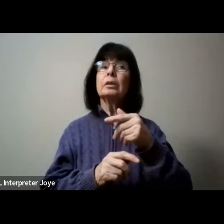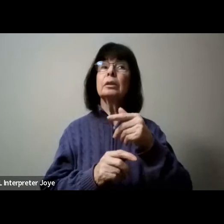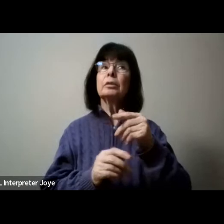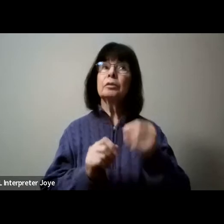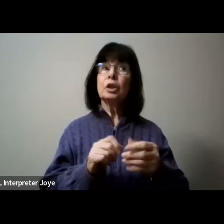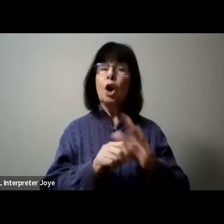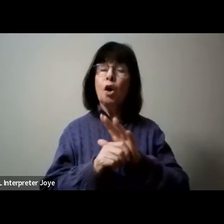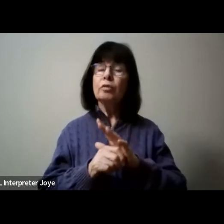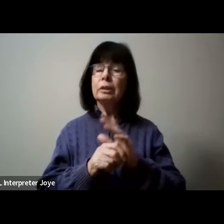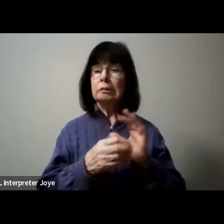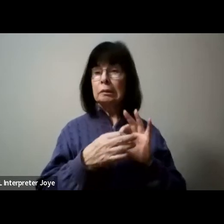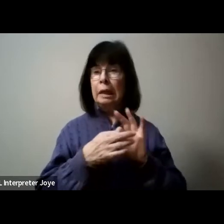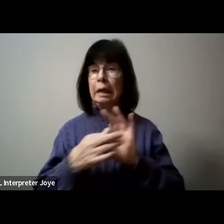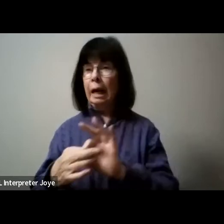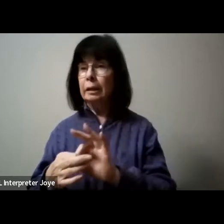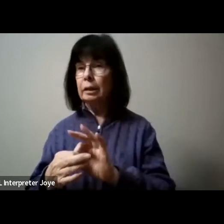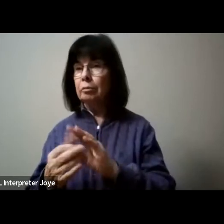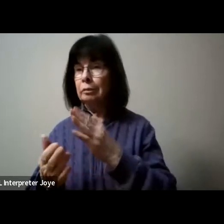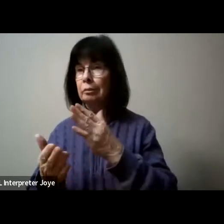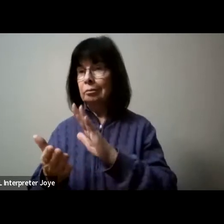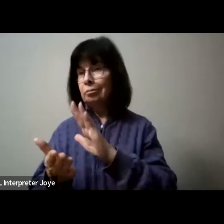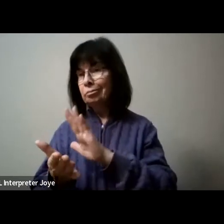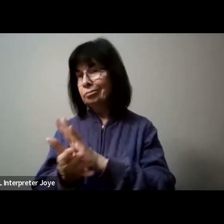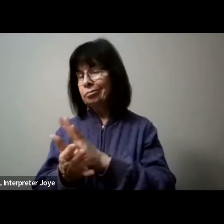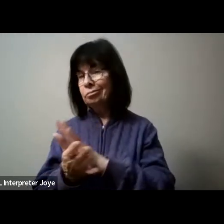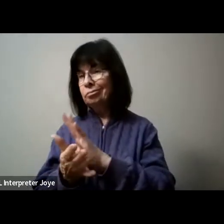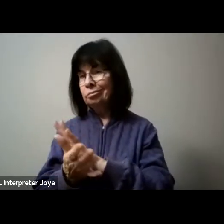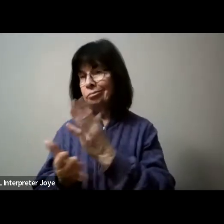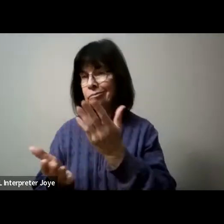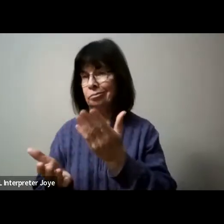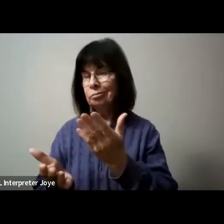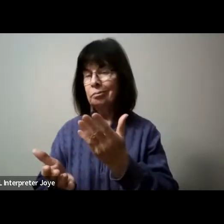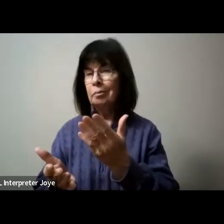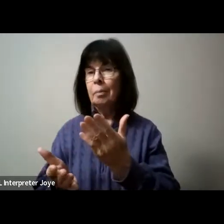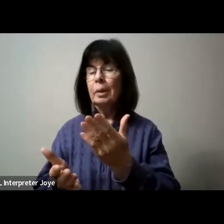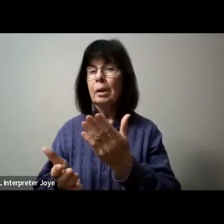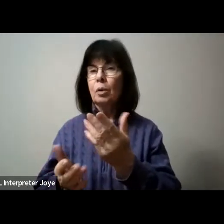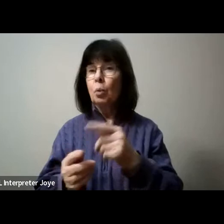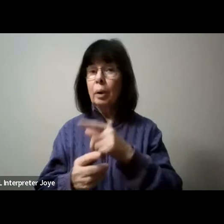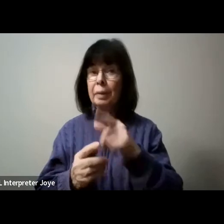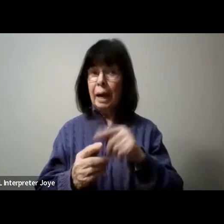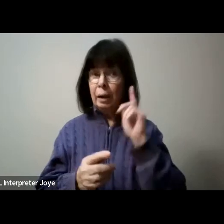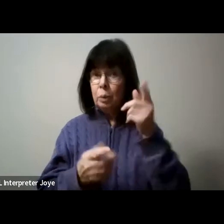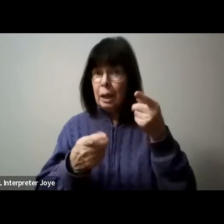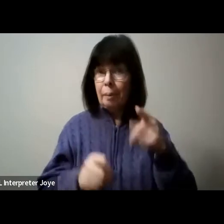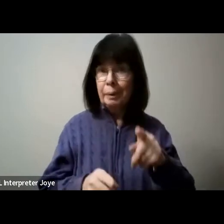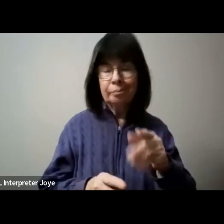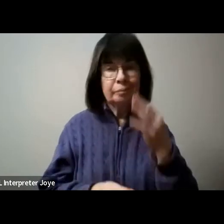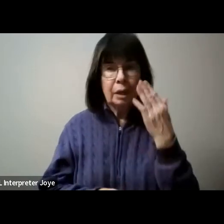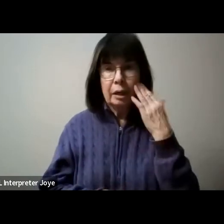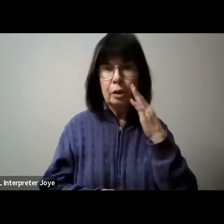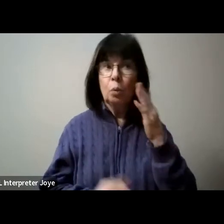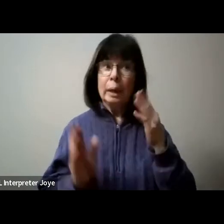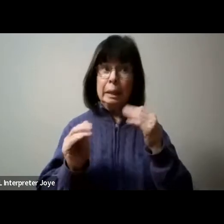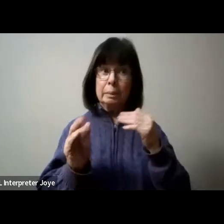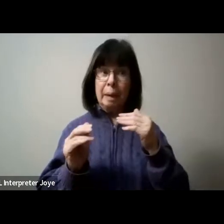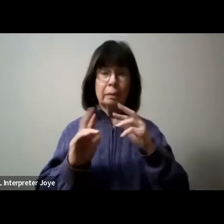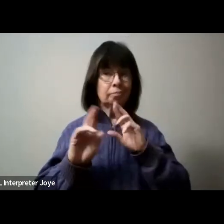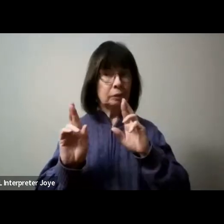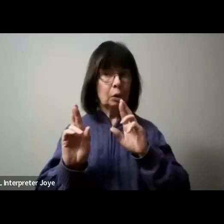COVID-related declarations. We don't know when that's going away, but we expect to get 60-day notice from the